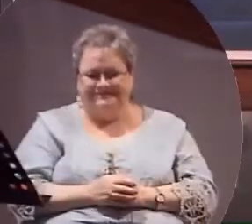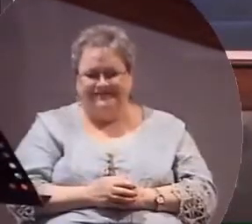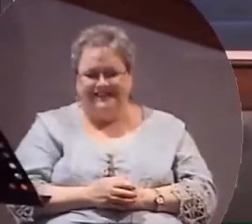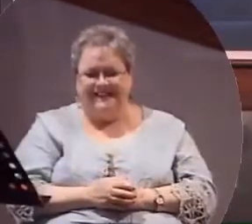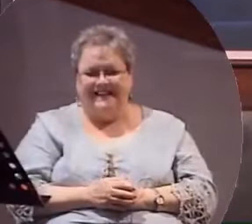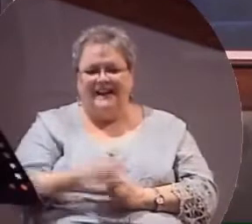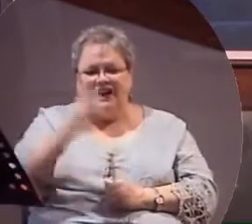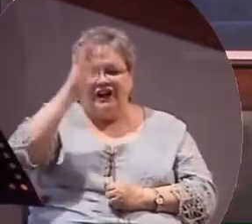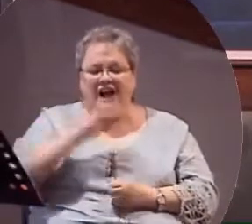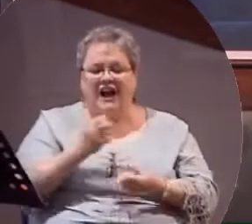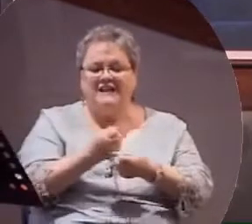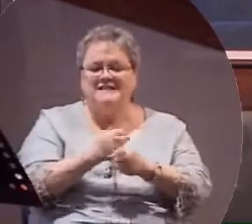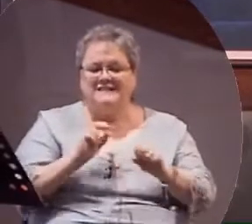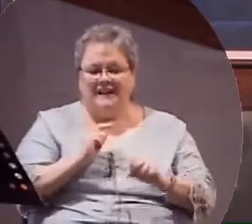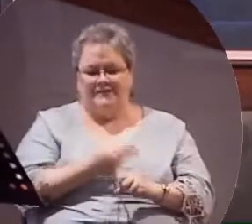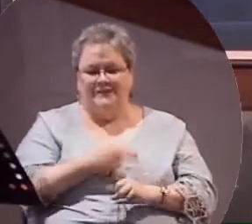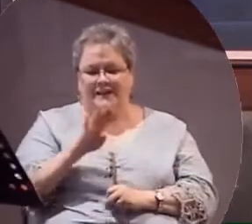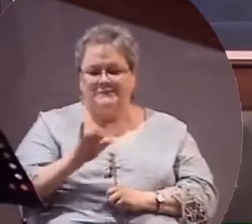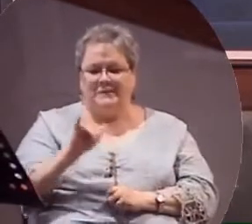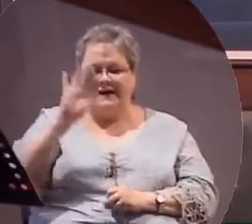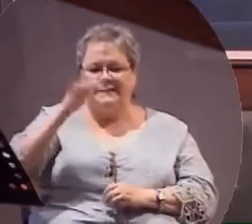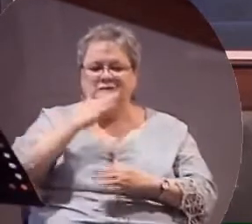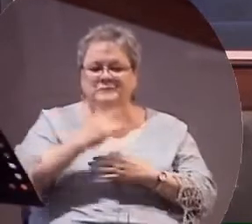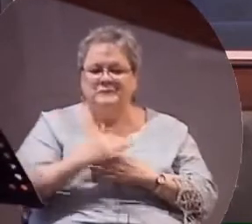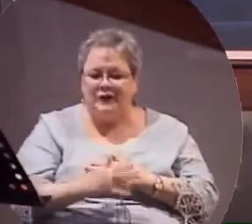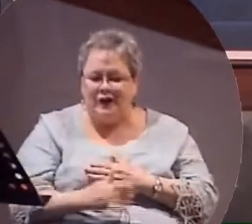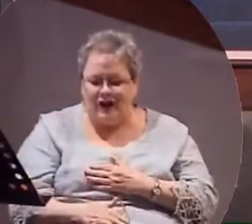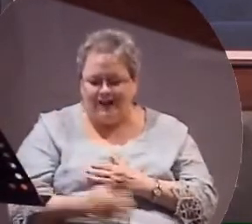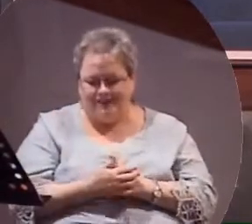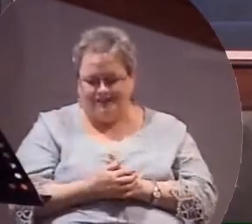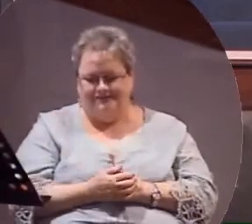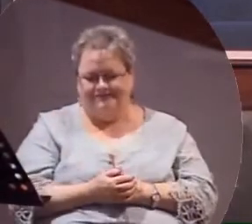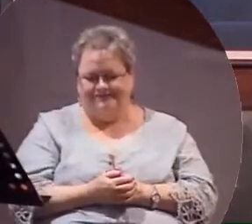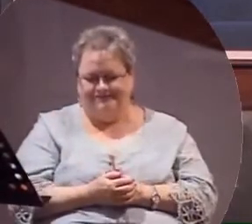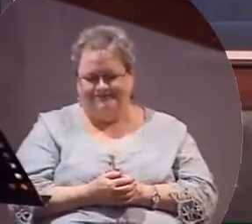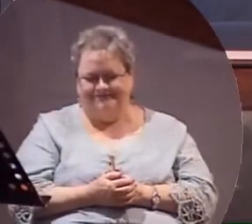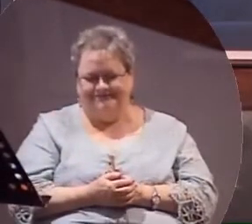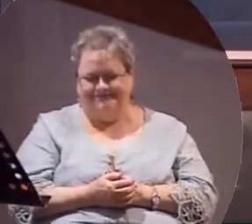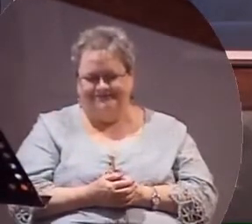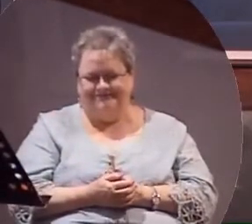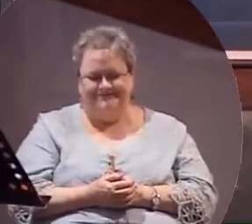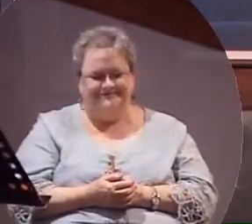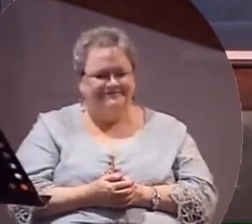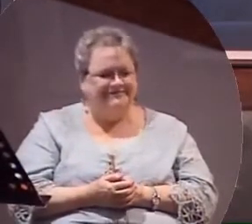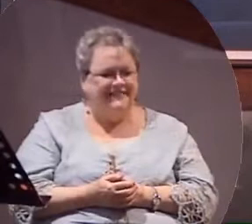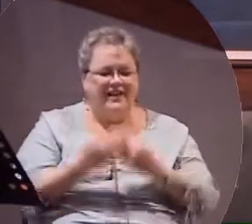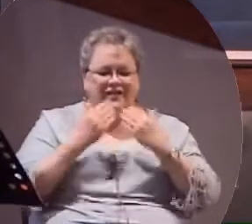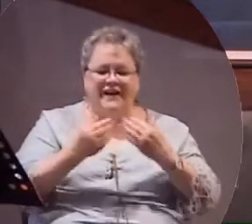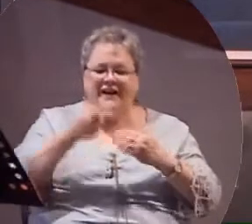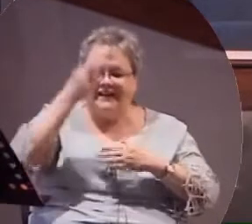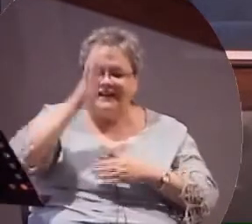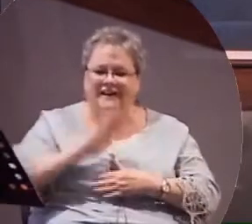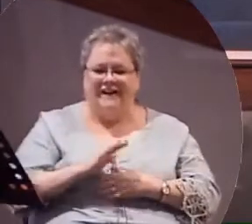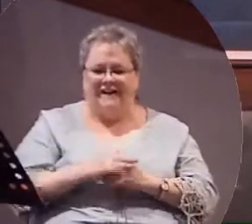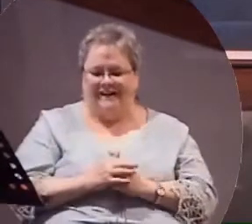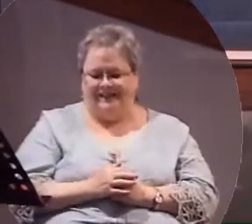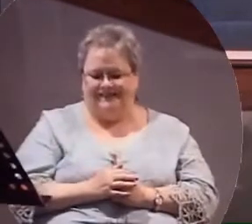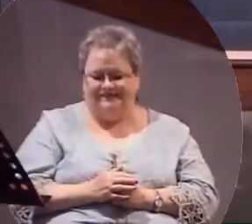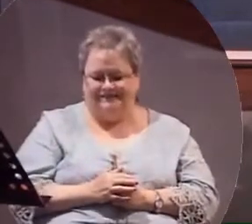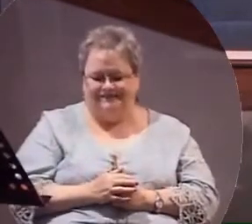blood. Amen. We shall be saved from wrath. Romans 5:9 through Him. Thank God for sister